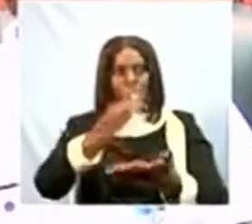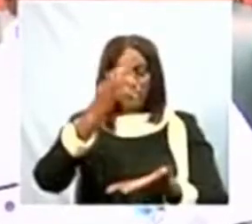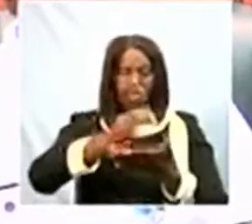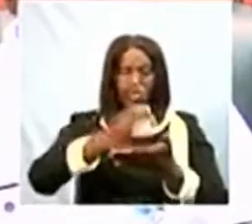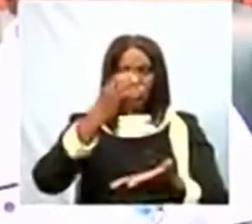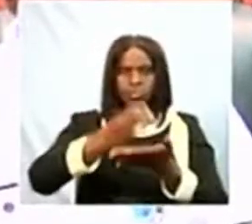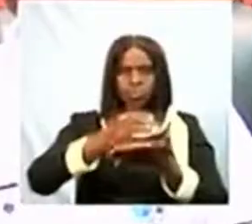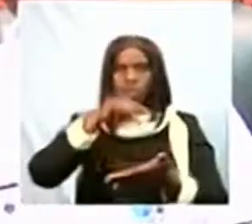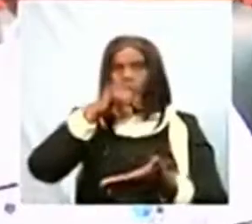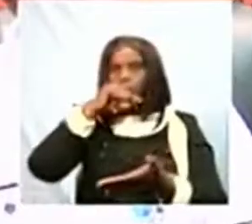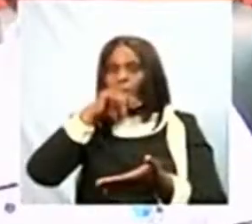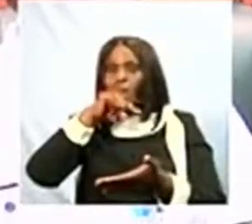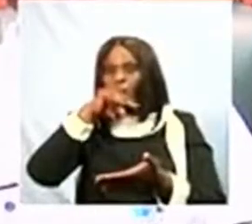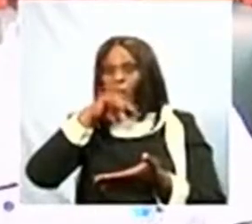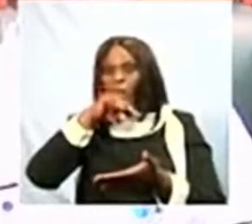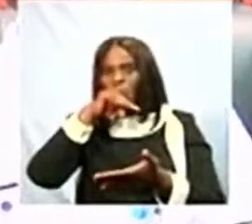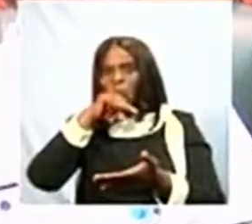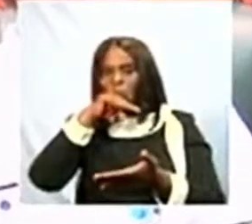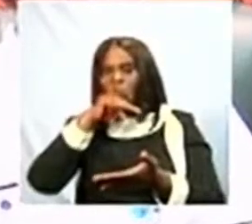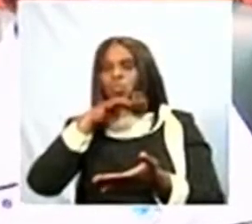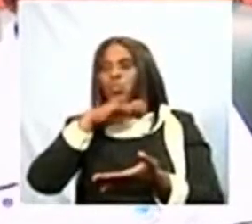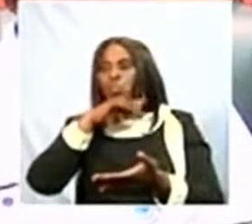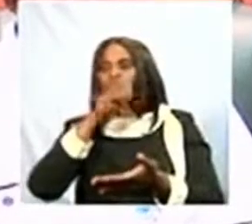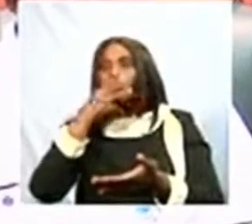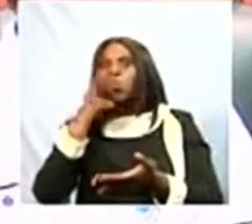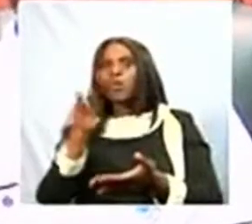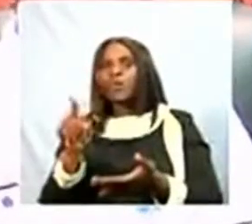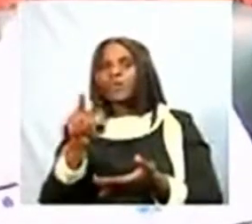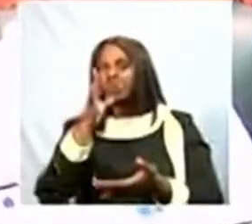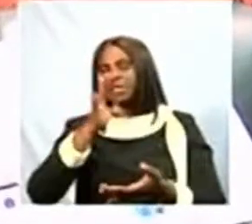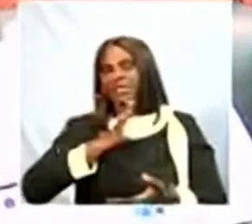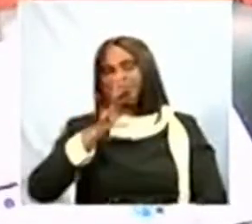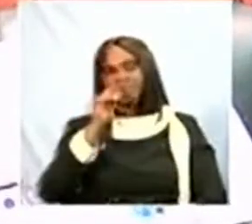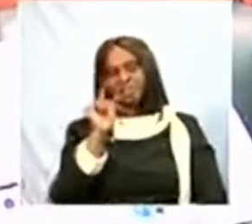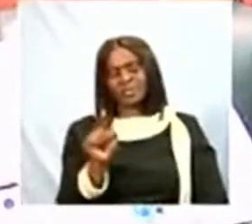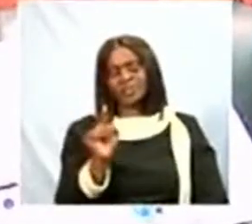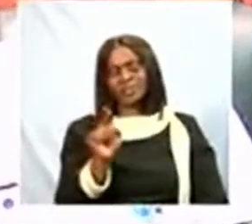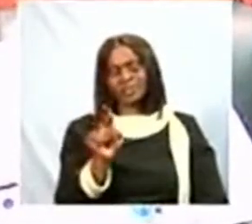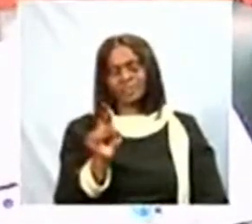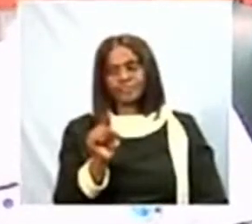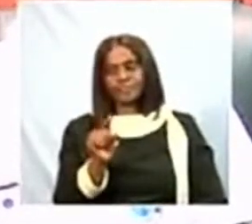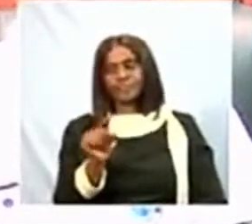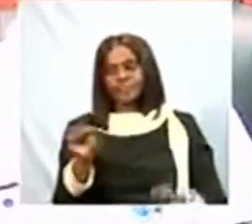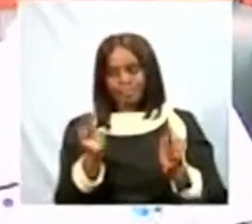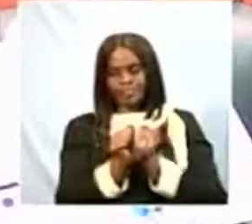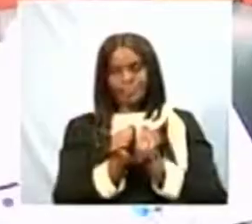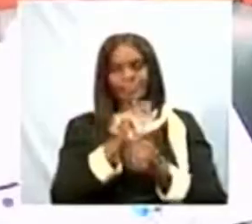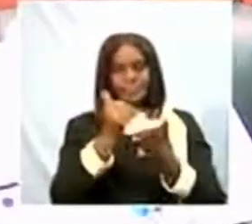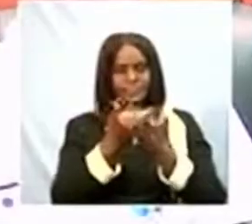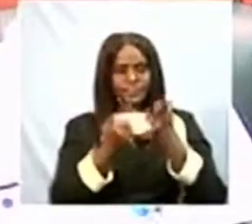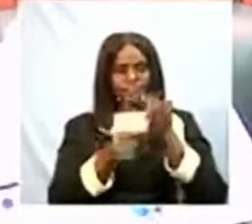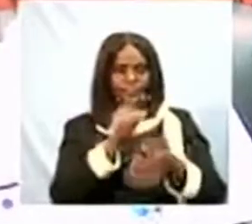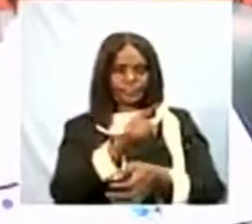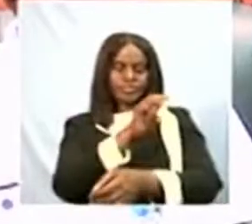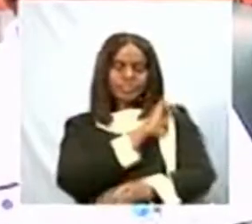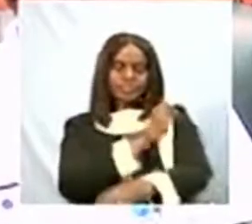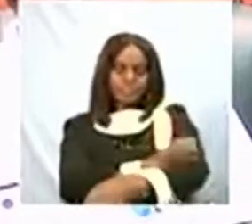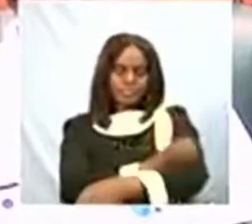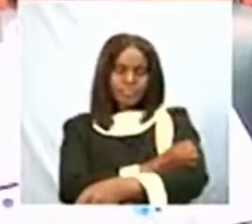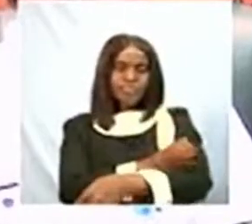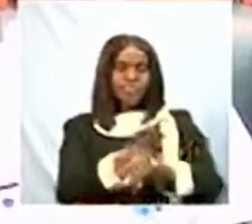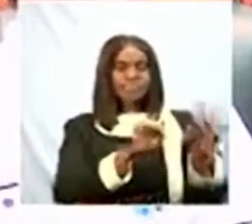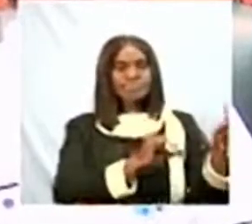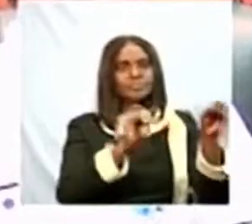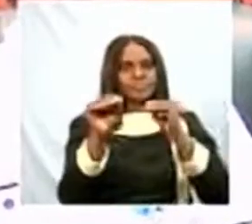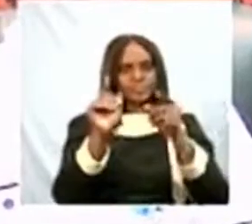straws to minimize the landfill waste. Madam Speaker, conserve energy. Switch